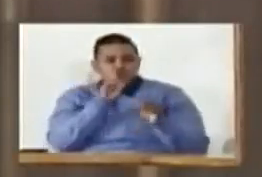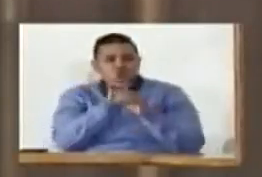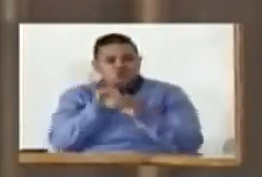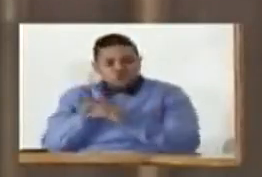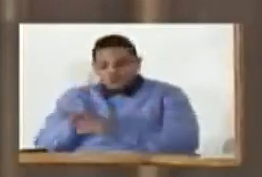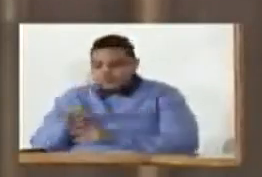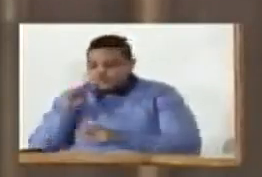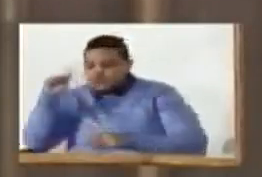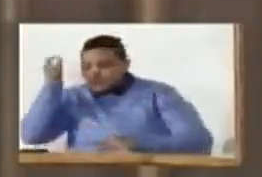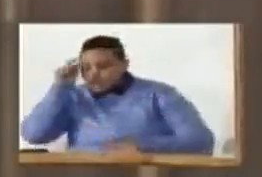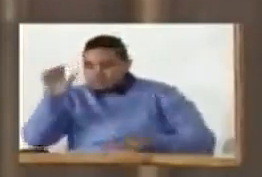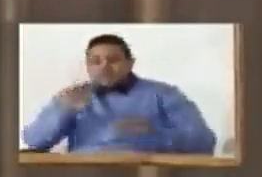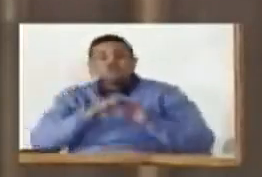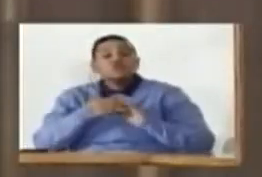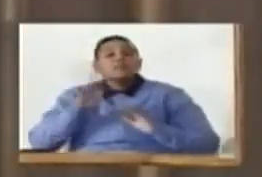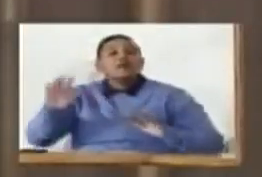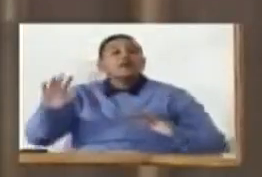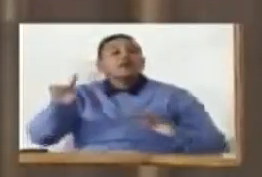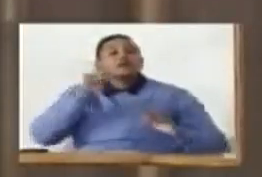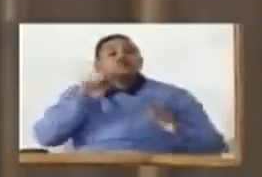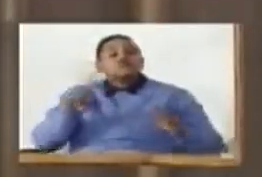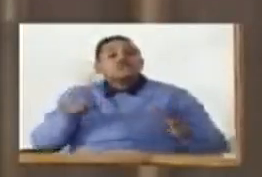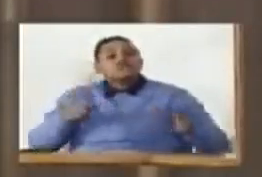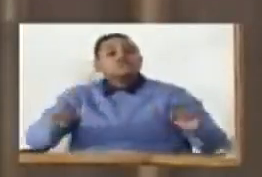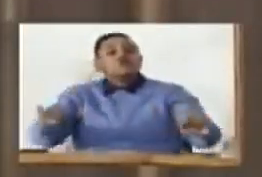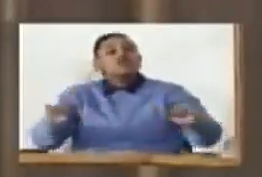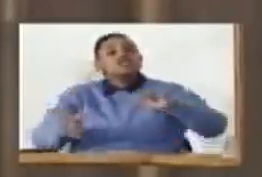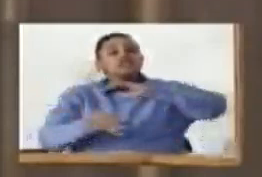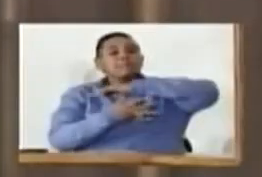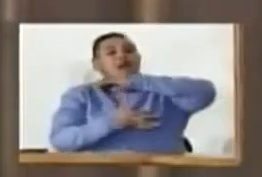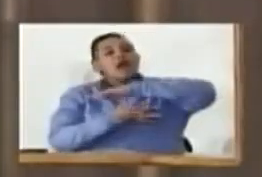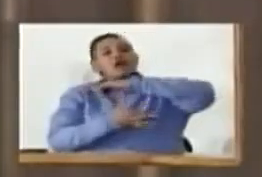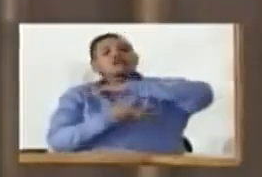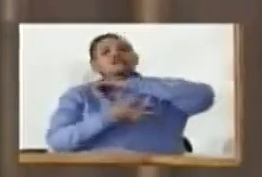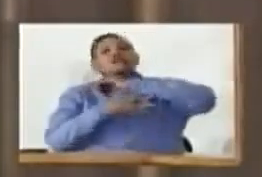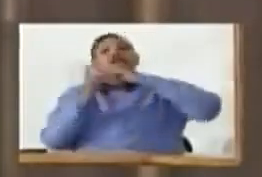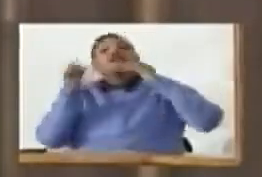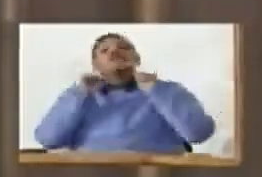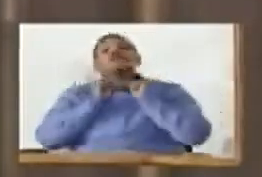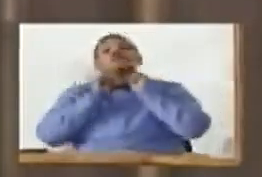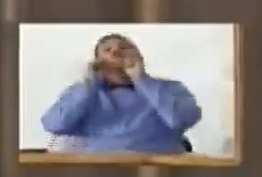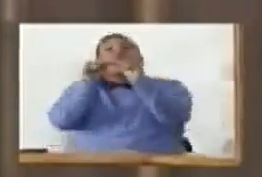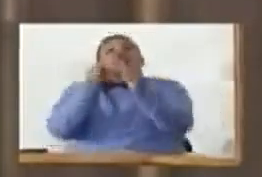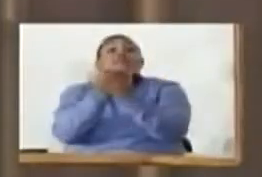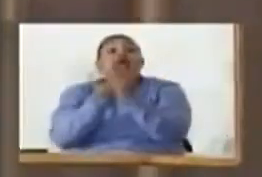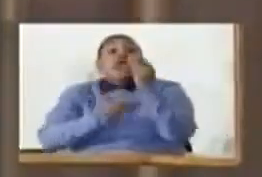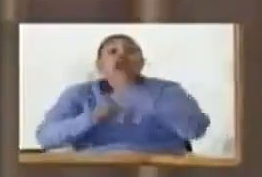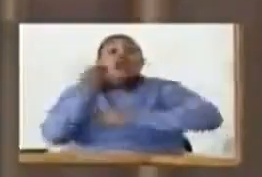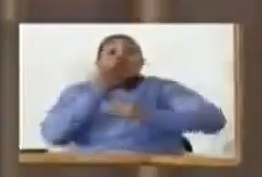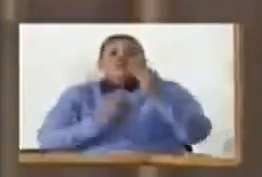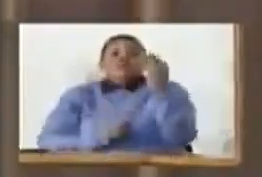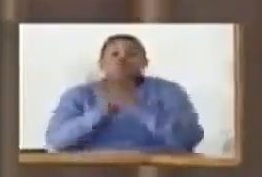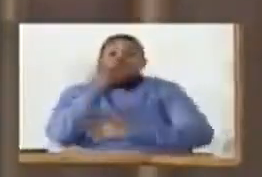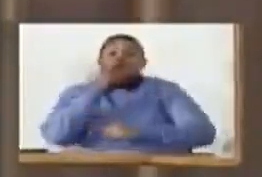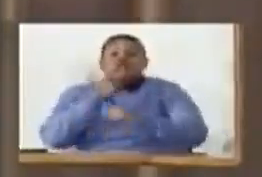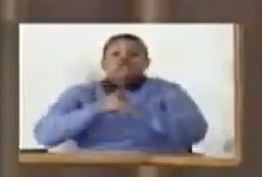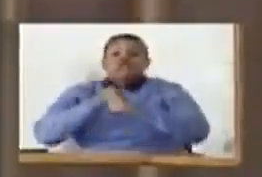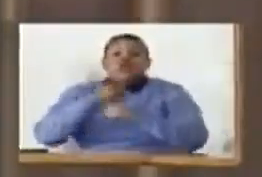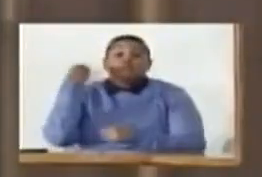contribute to the Government of Jamaica's strategic priority of sustainable economic growth and job creation.